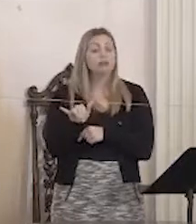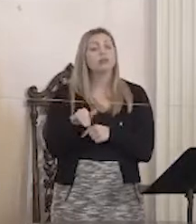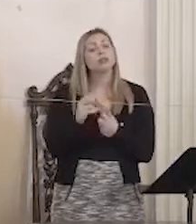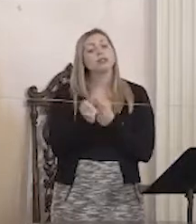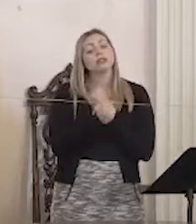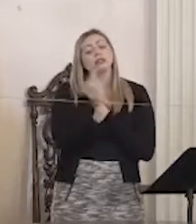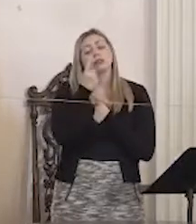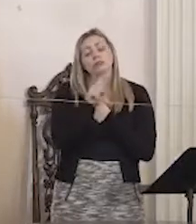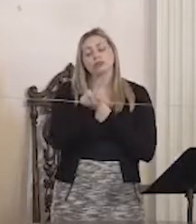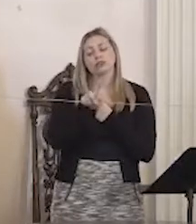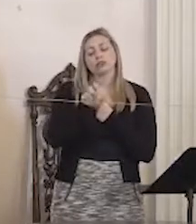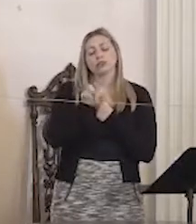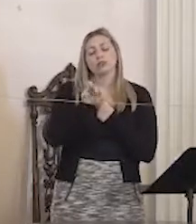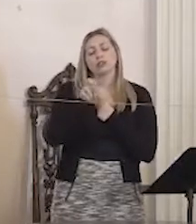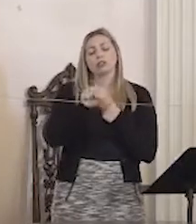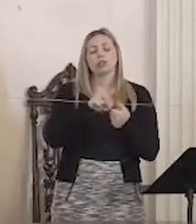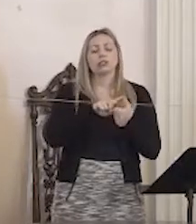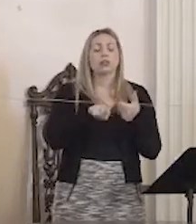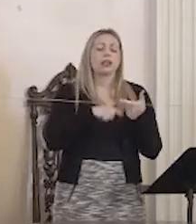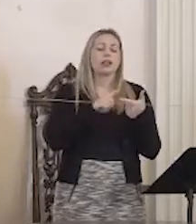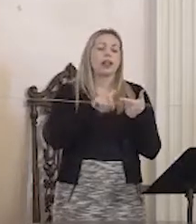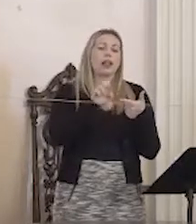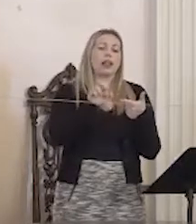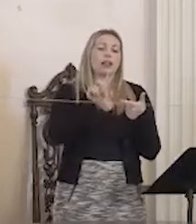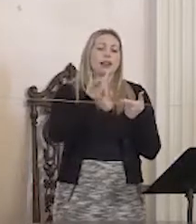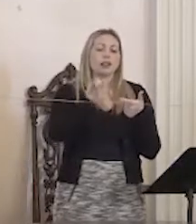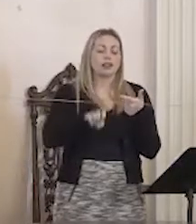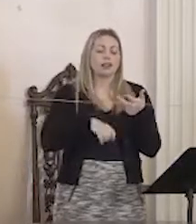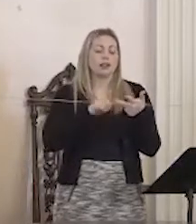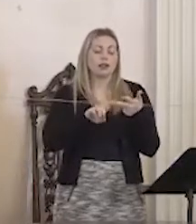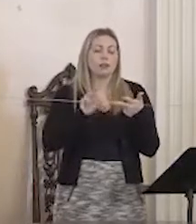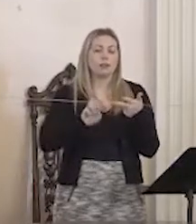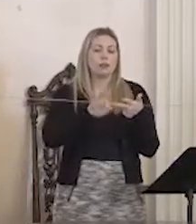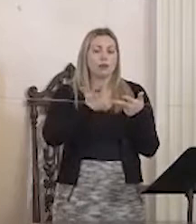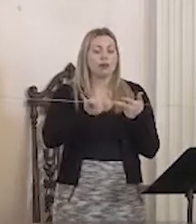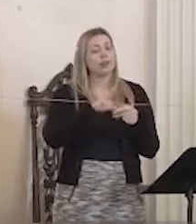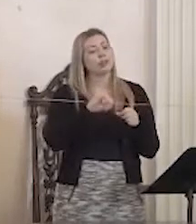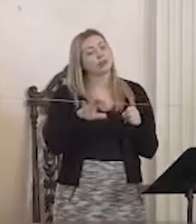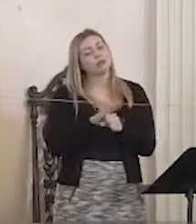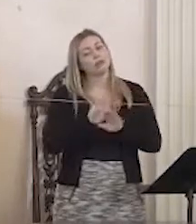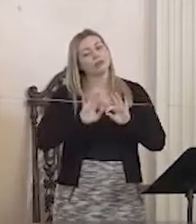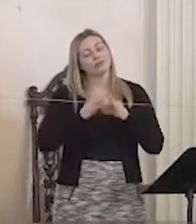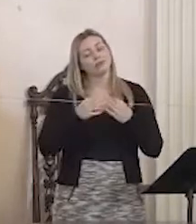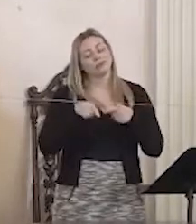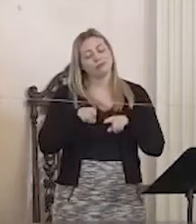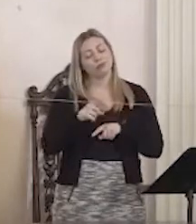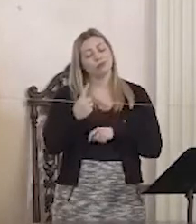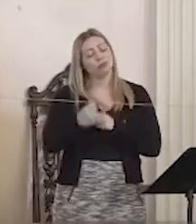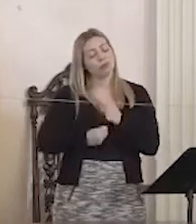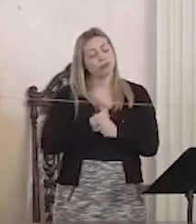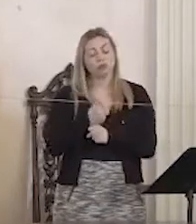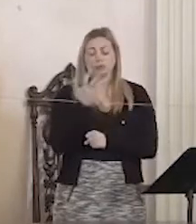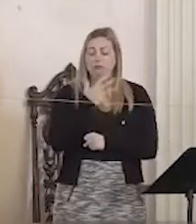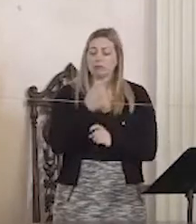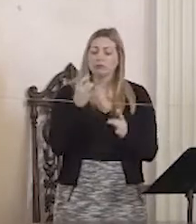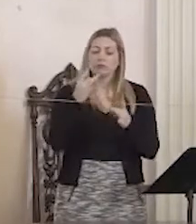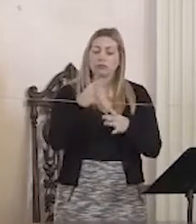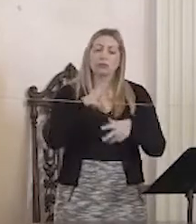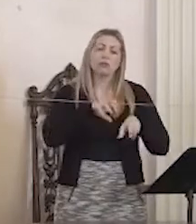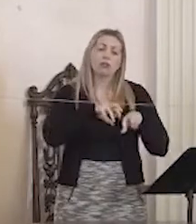Love to Dolores, Eddie, Mary, and all their family after a year of loss.